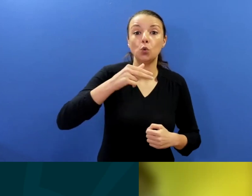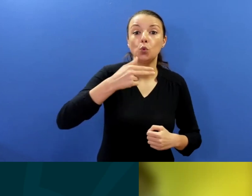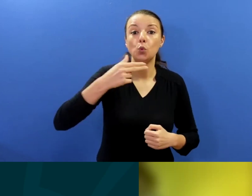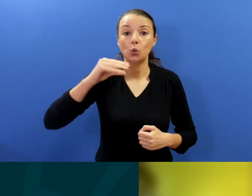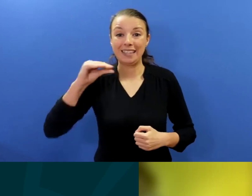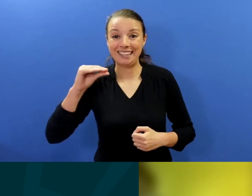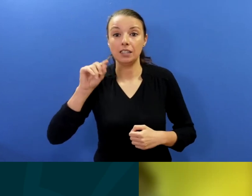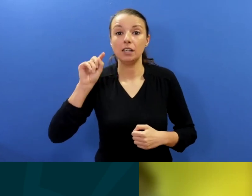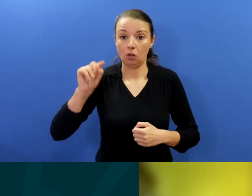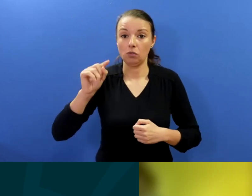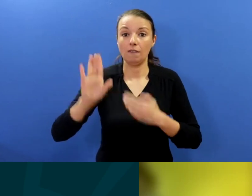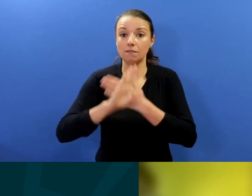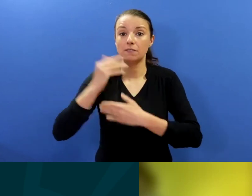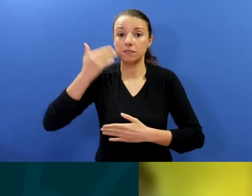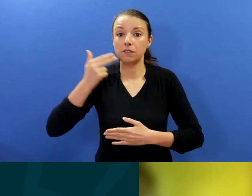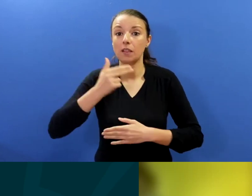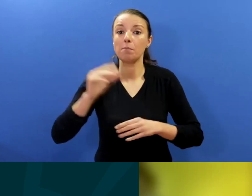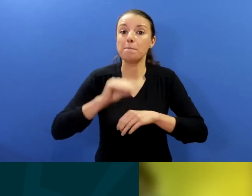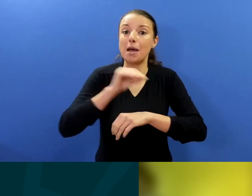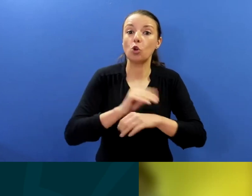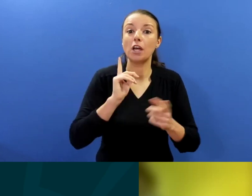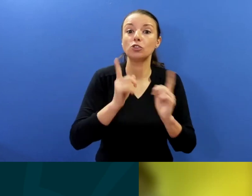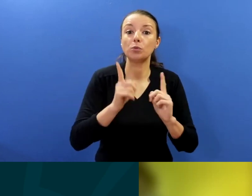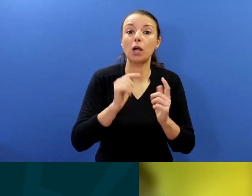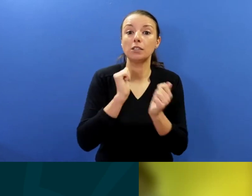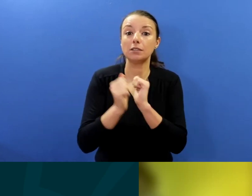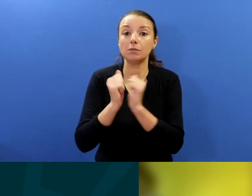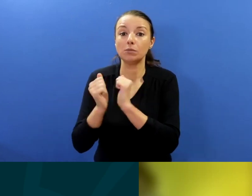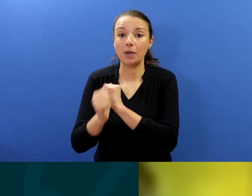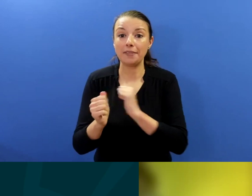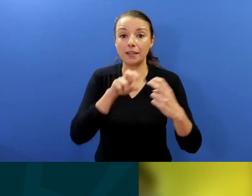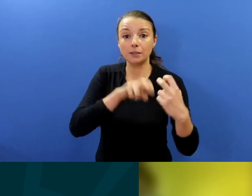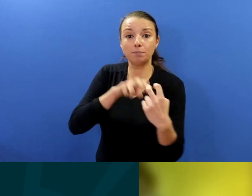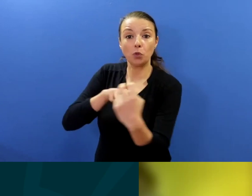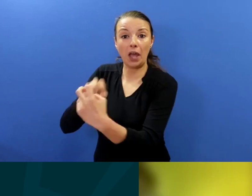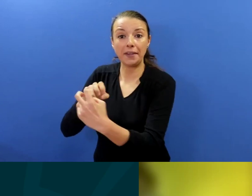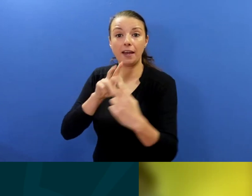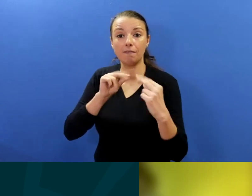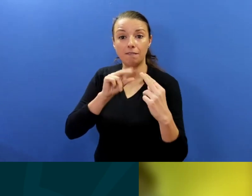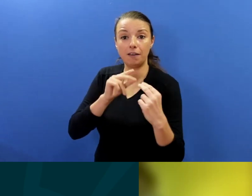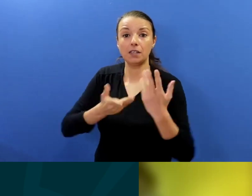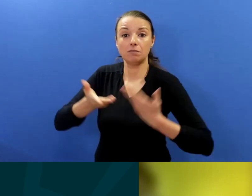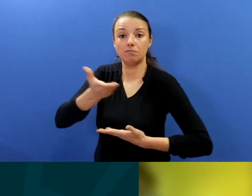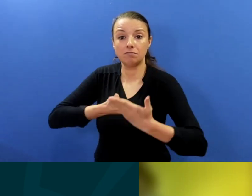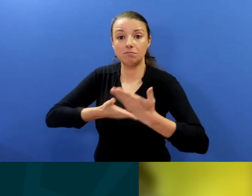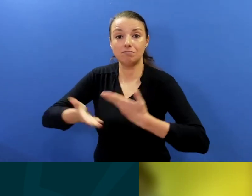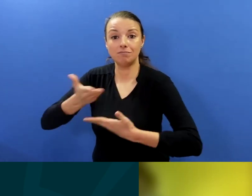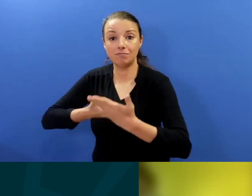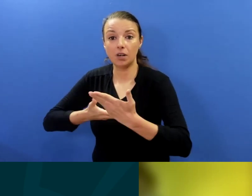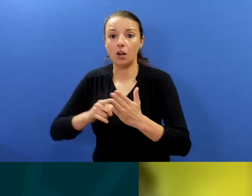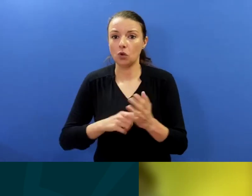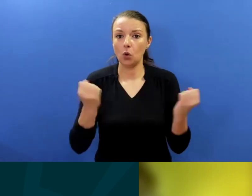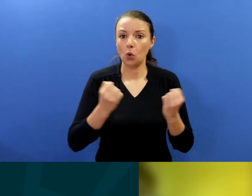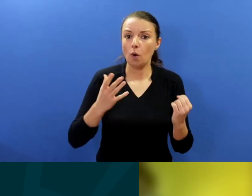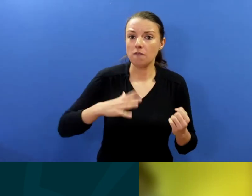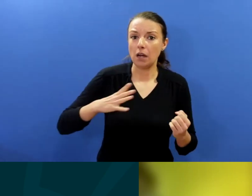And also, Ms. Seidel's presentation, the speed dating is also very interesting and very valuable because